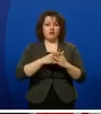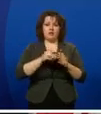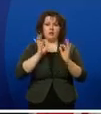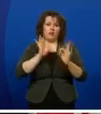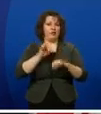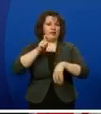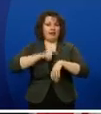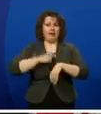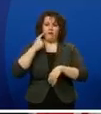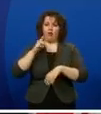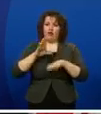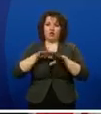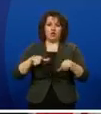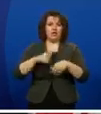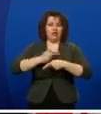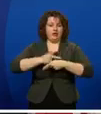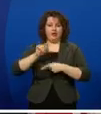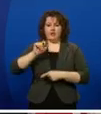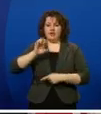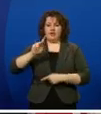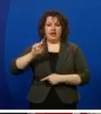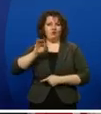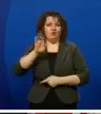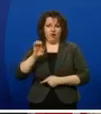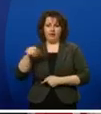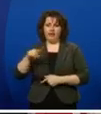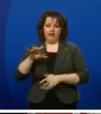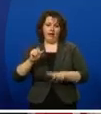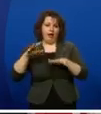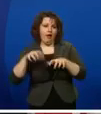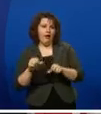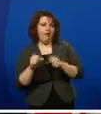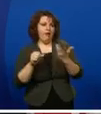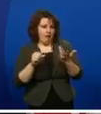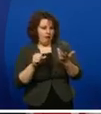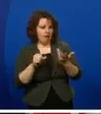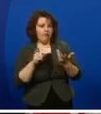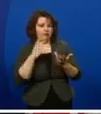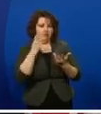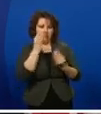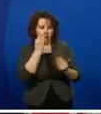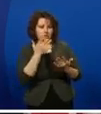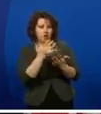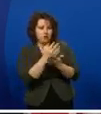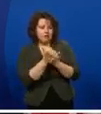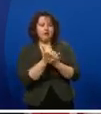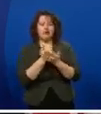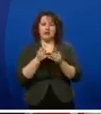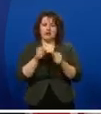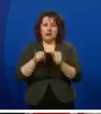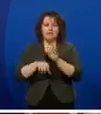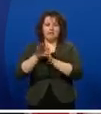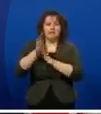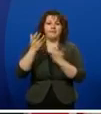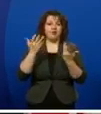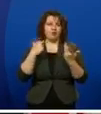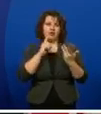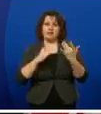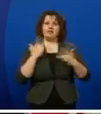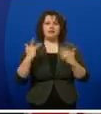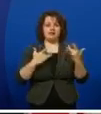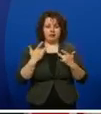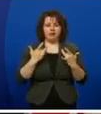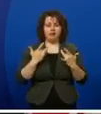for the Child Care Task Force to step in and take what we're hearing and really build on that. And so I'm excited